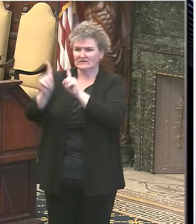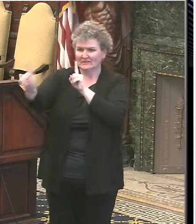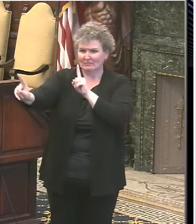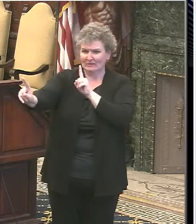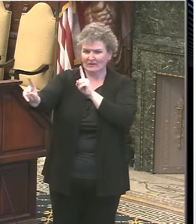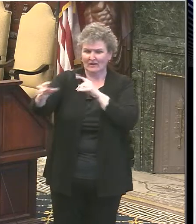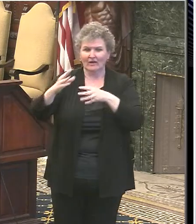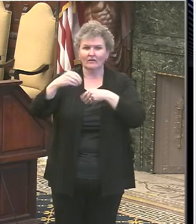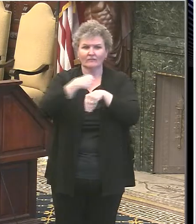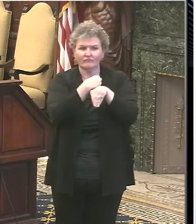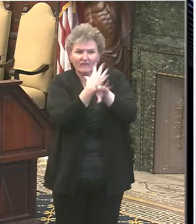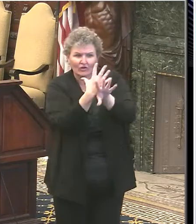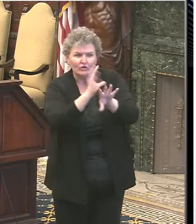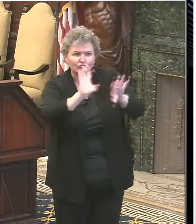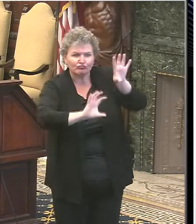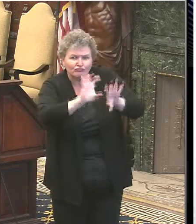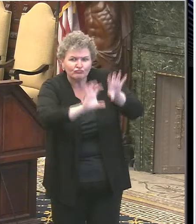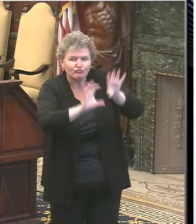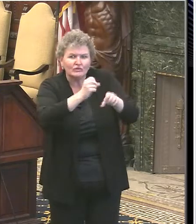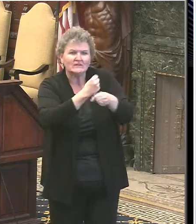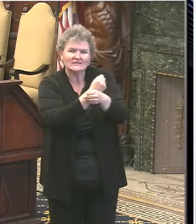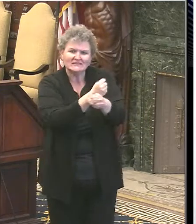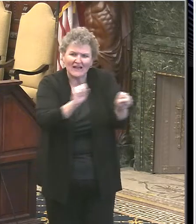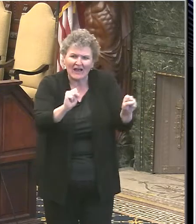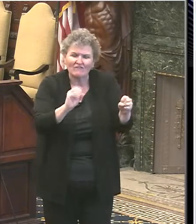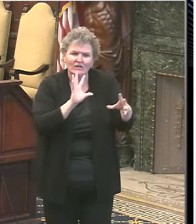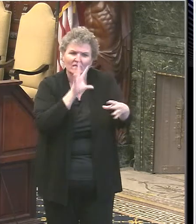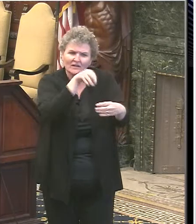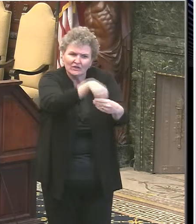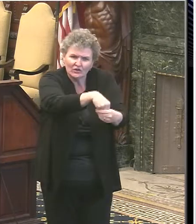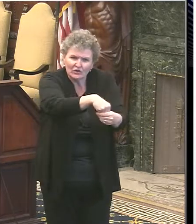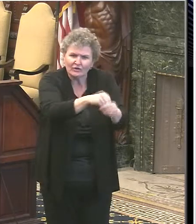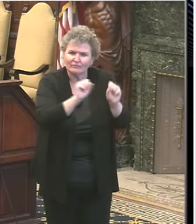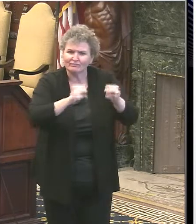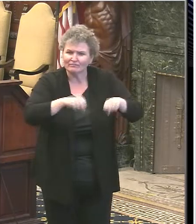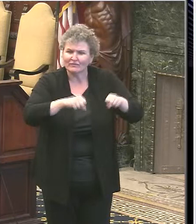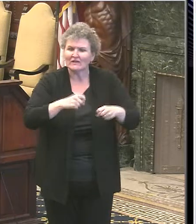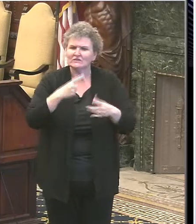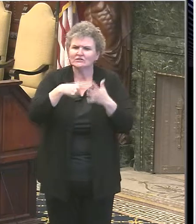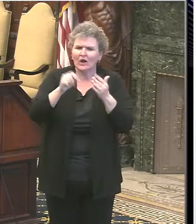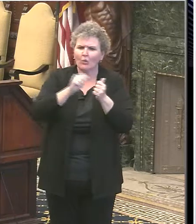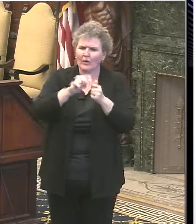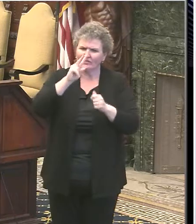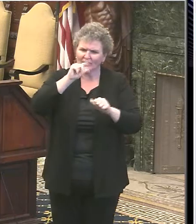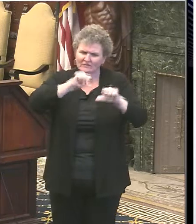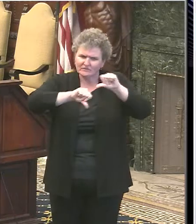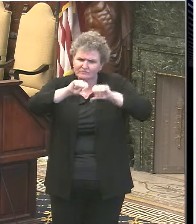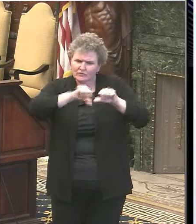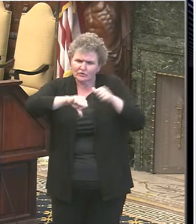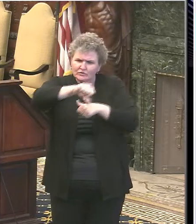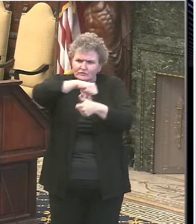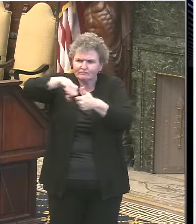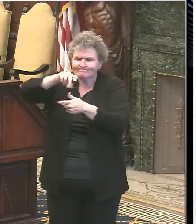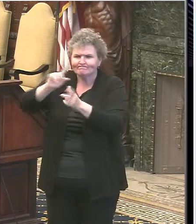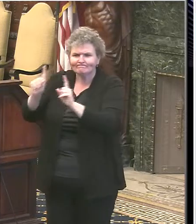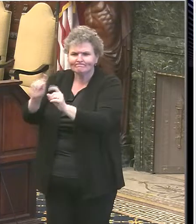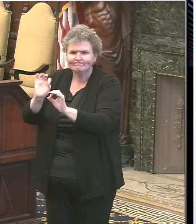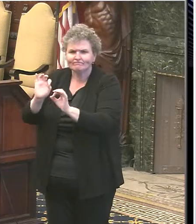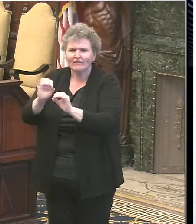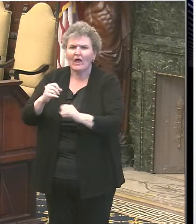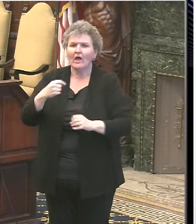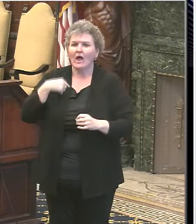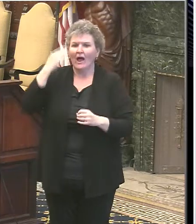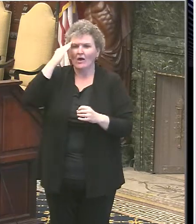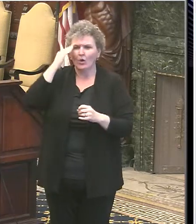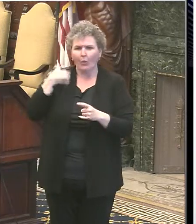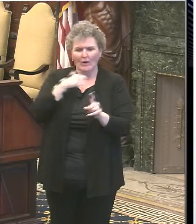stay safely engaged, intentionally care for yourselves, and check in on your loved ones and neighbors. And to all, I want to remind you,